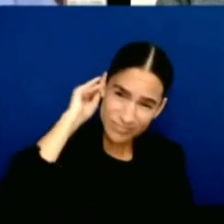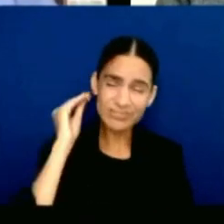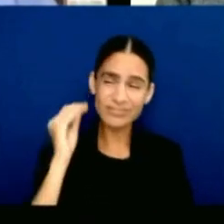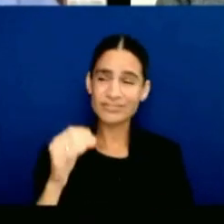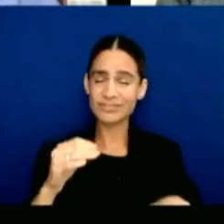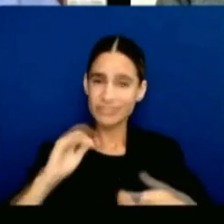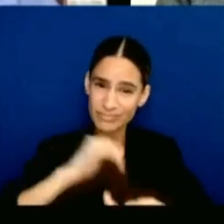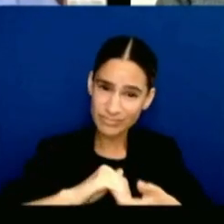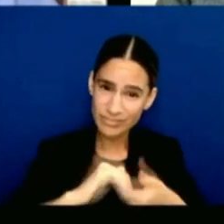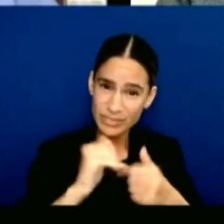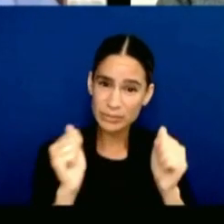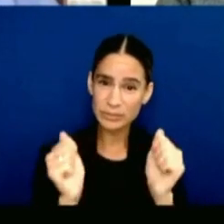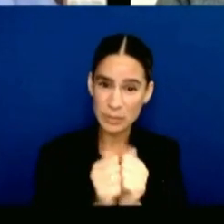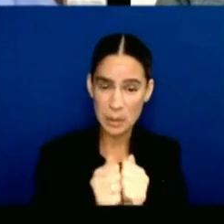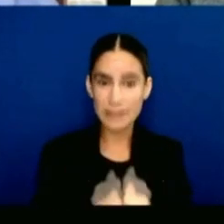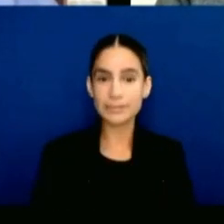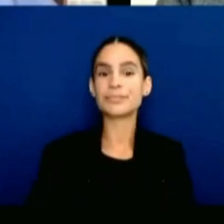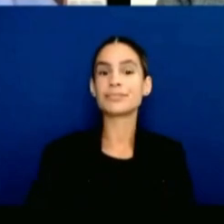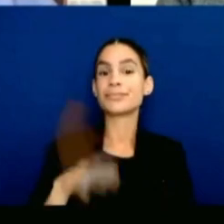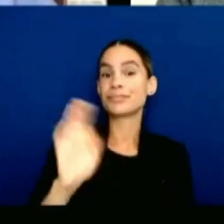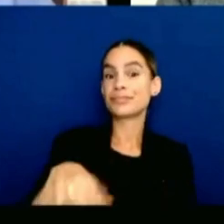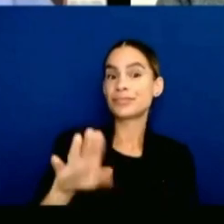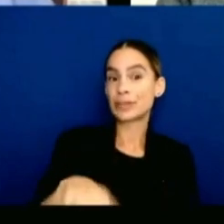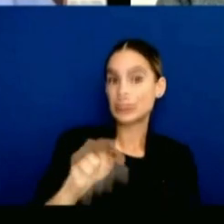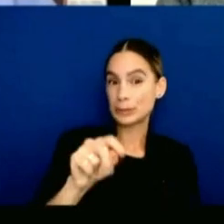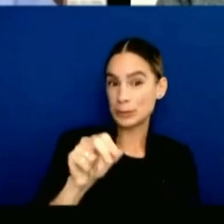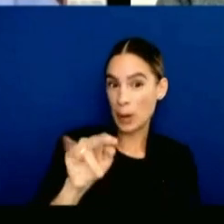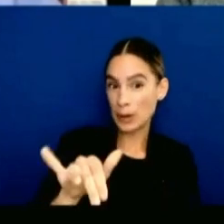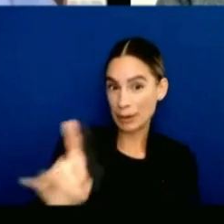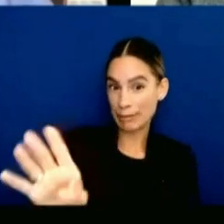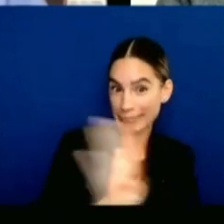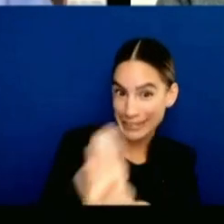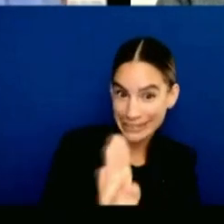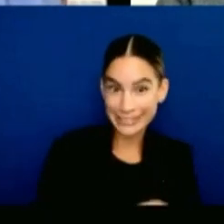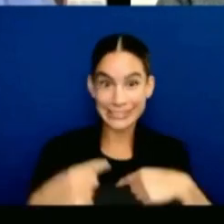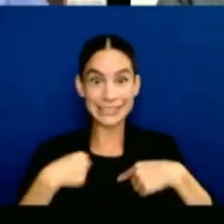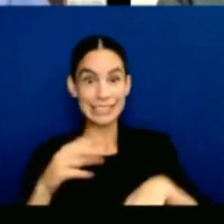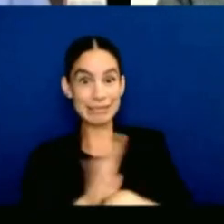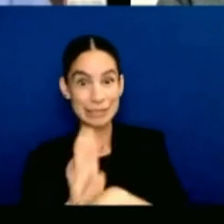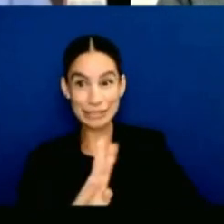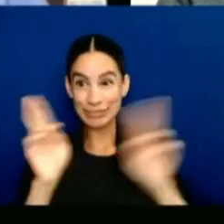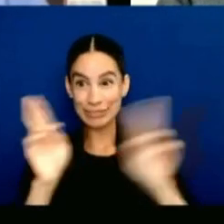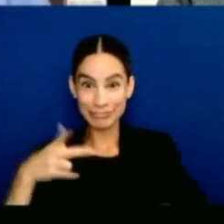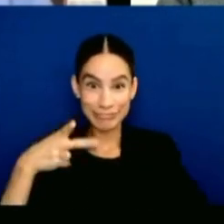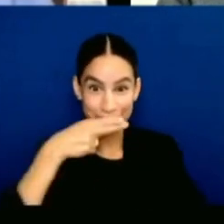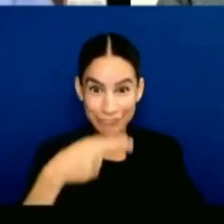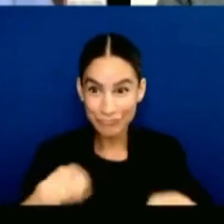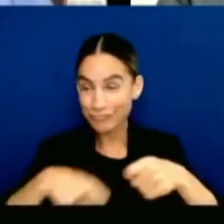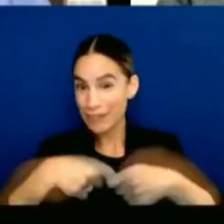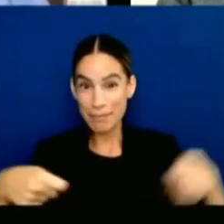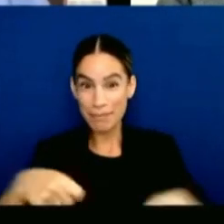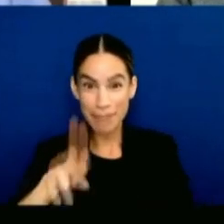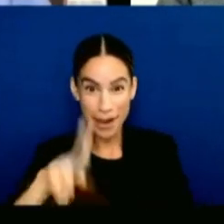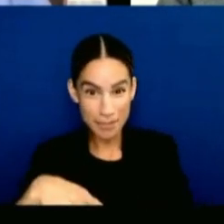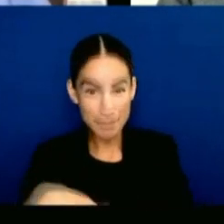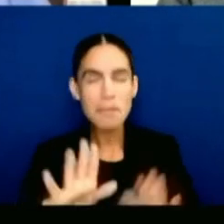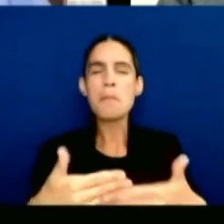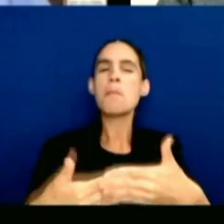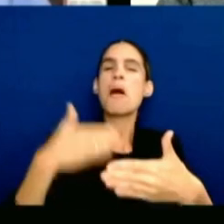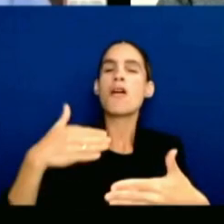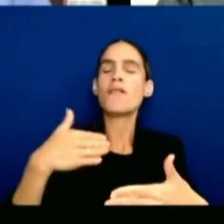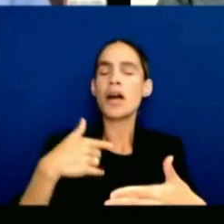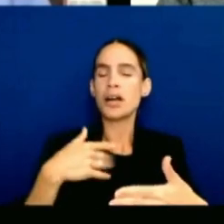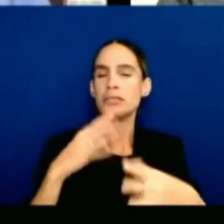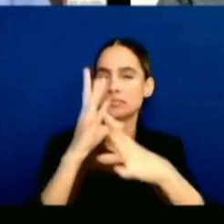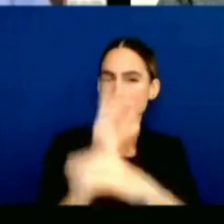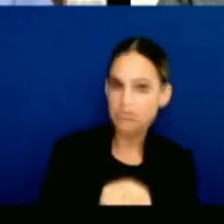I kind of am too. We should probably try and wind this up. But before we go, people are feeling like this is never